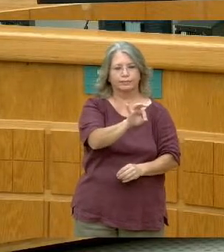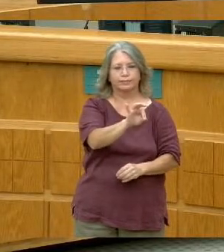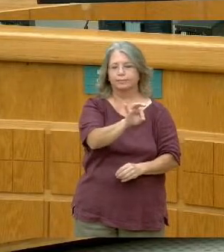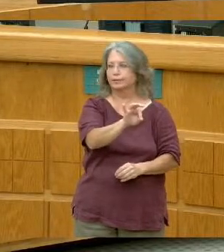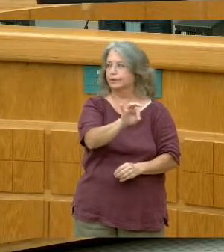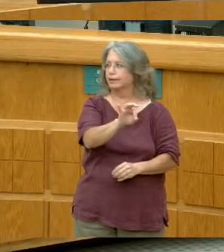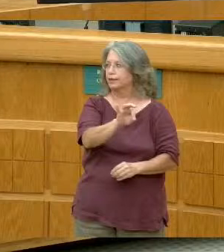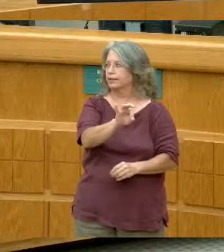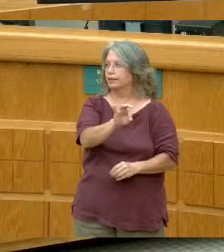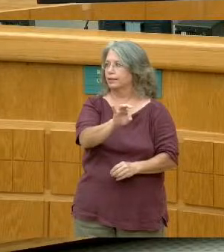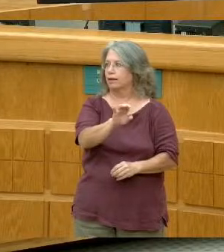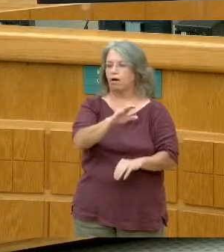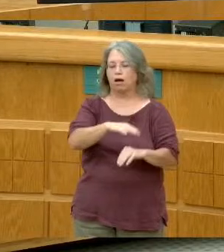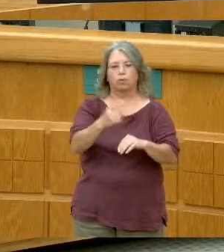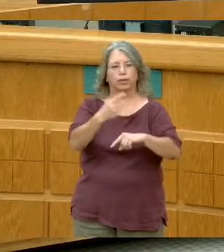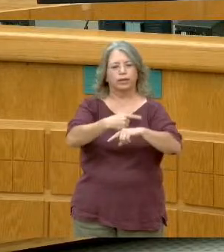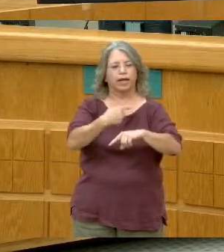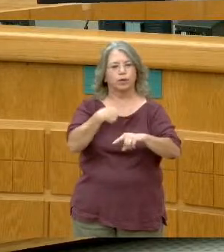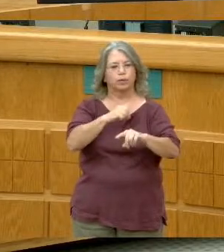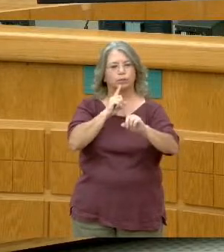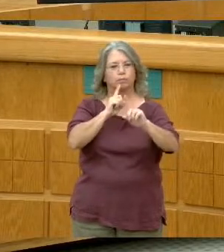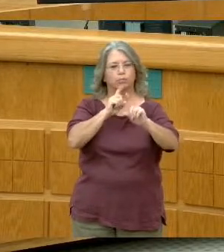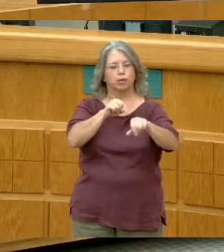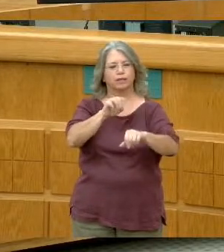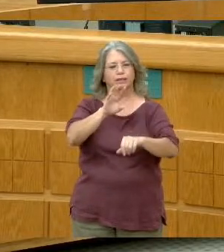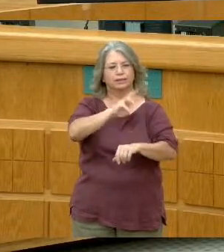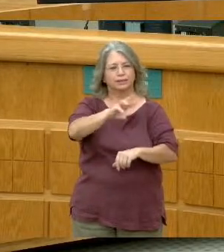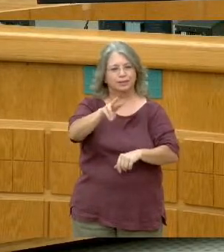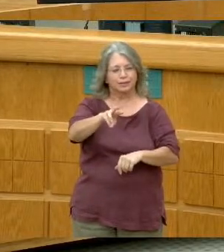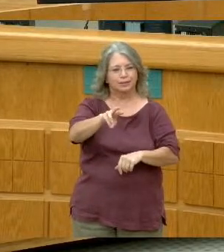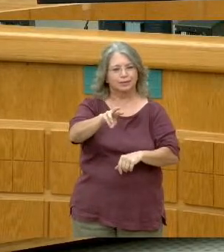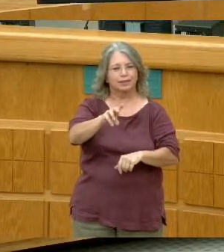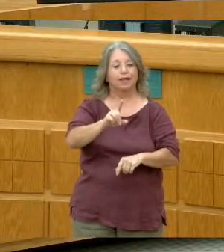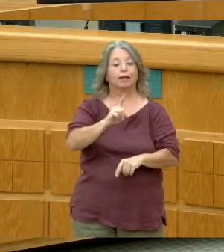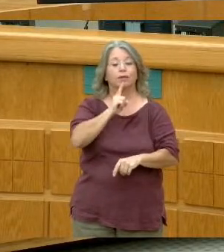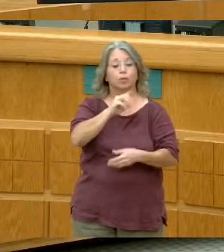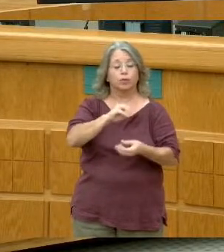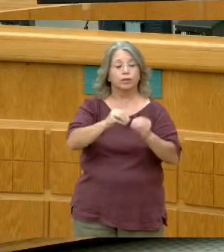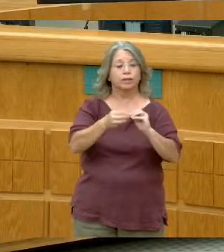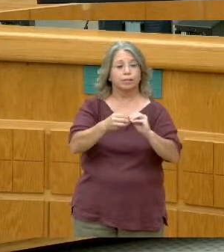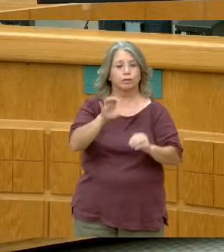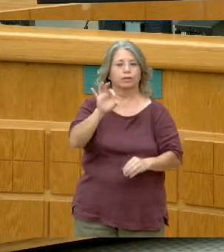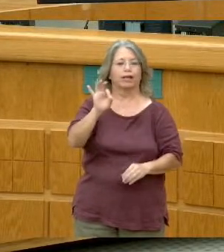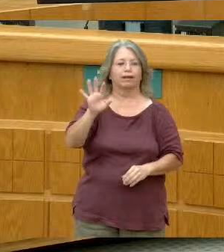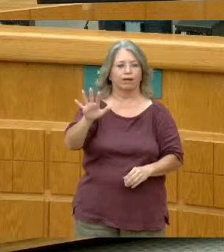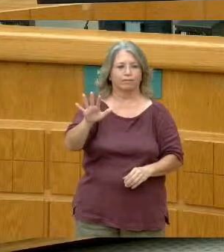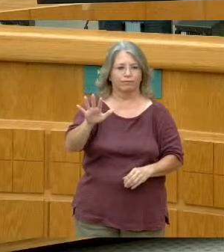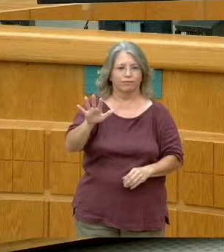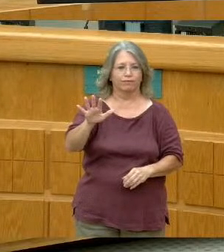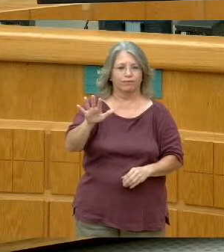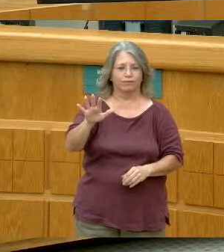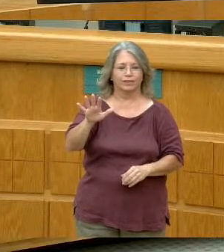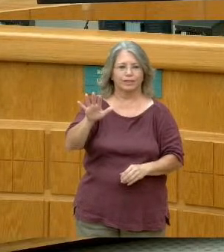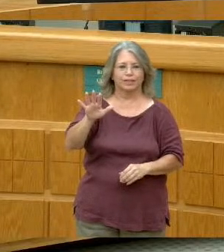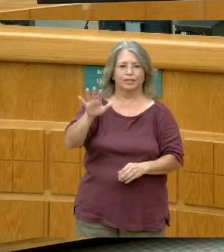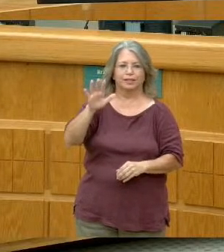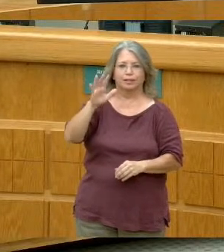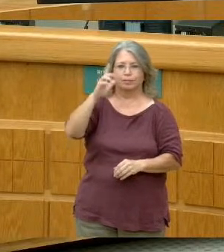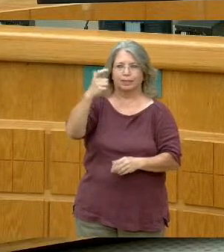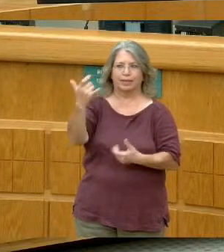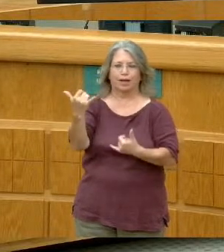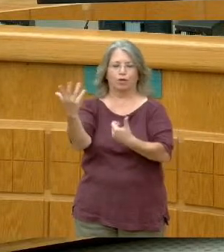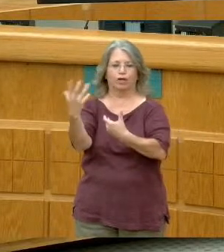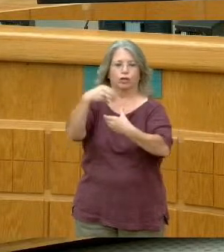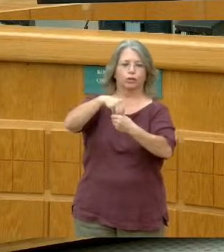day here, we only reported 66. The real number would have been 95 using the state's numbers